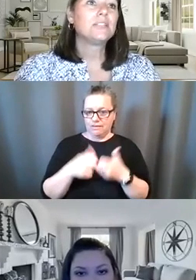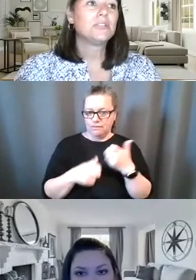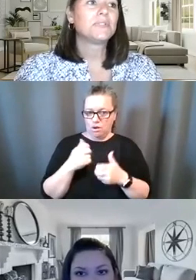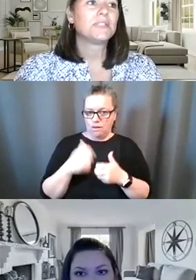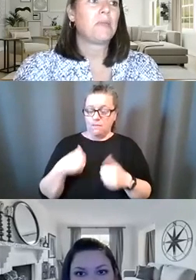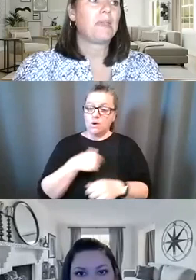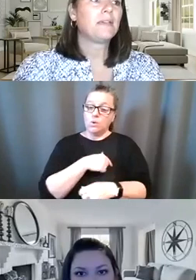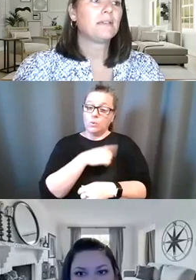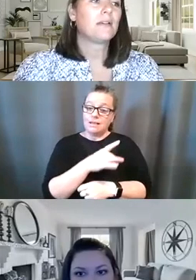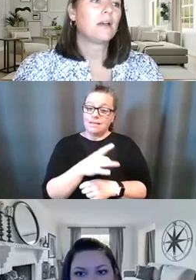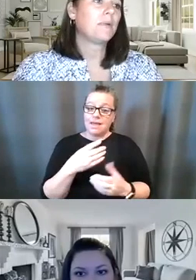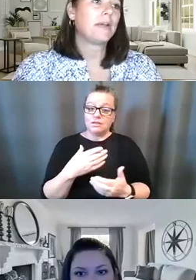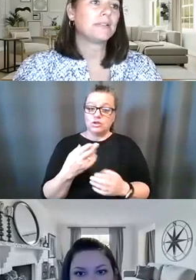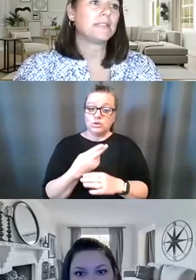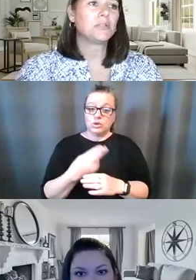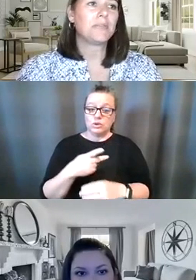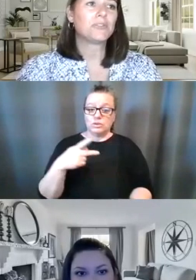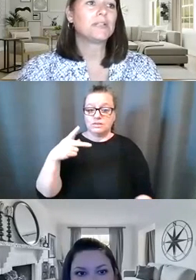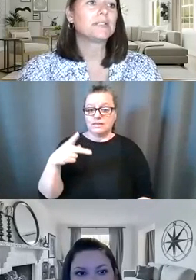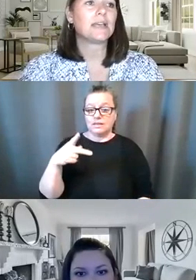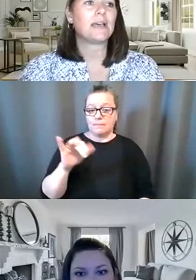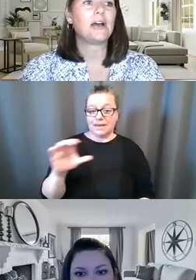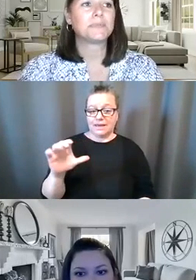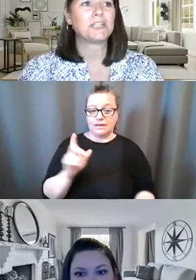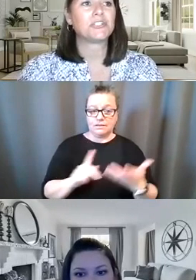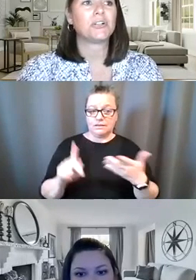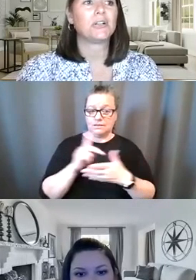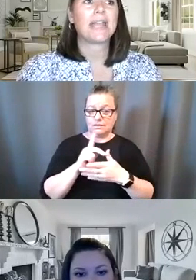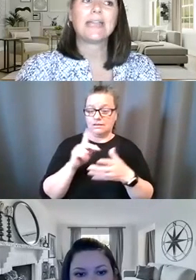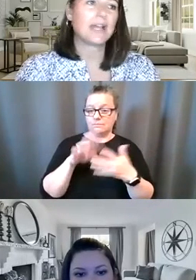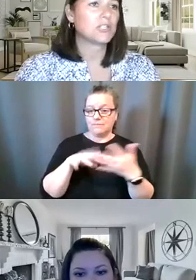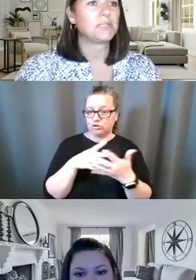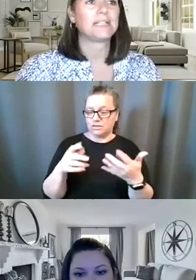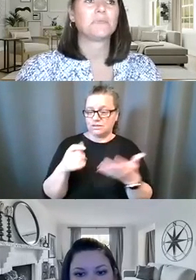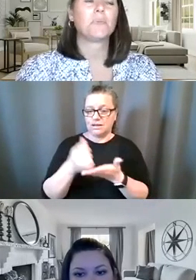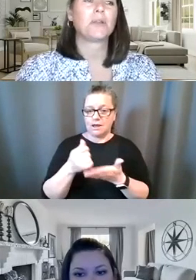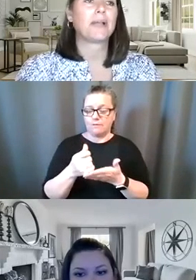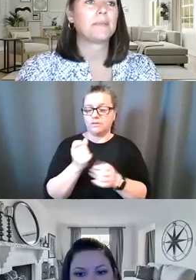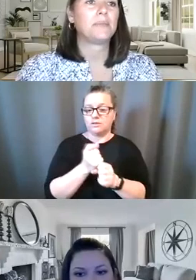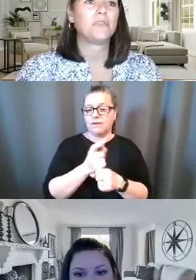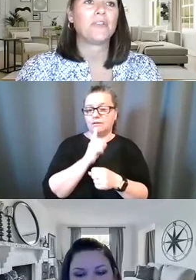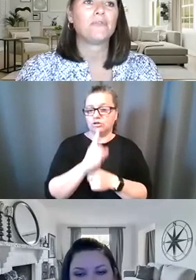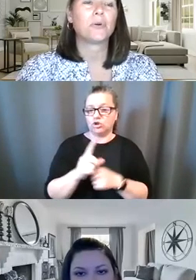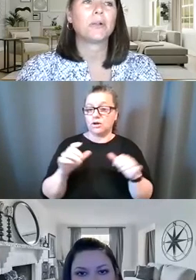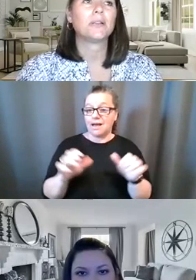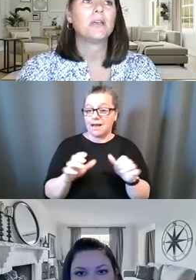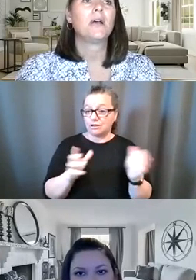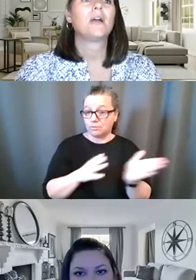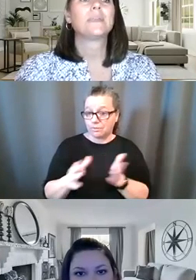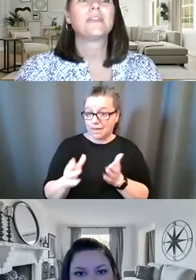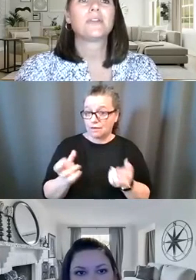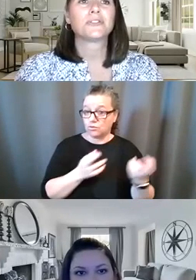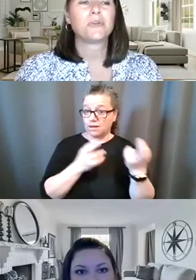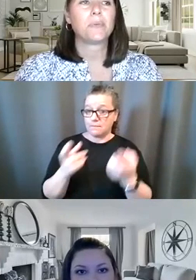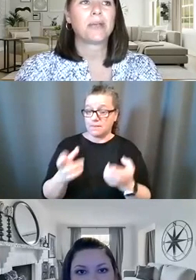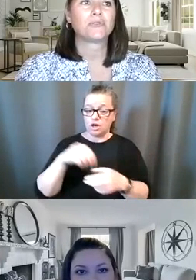like to use the PIC, a prioritization matrix that helps make sure any action plans we want to recommend moving forward are